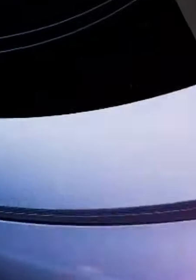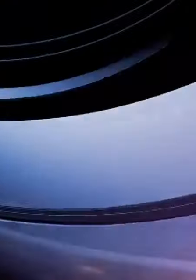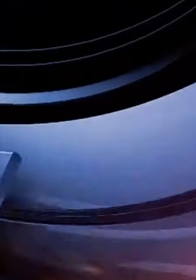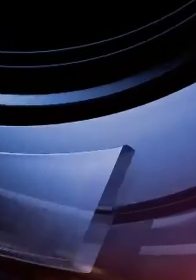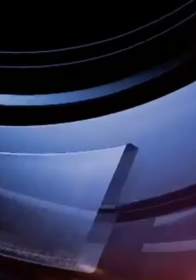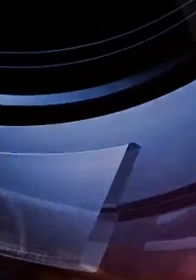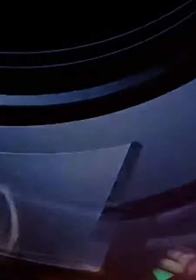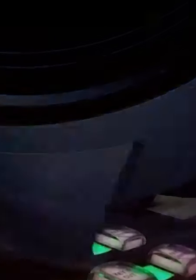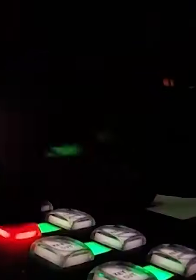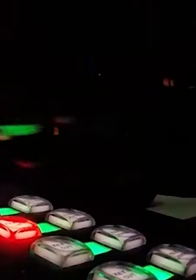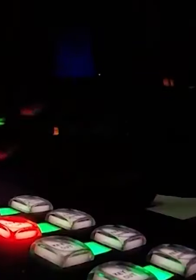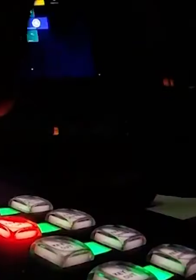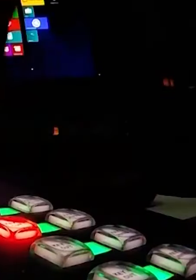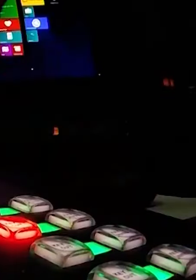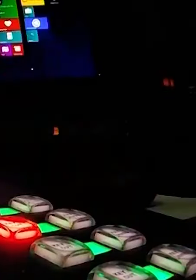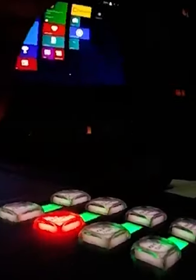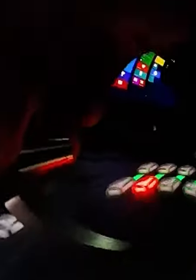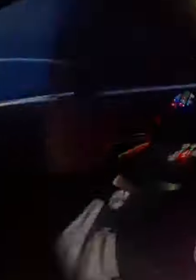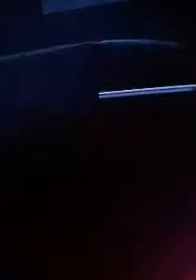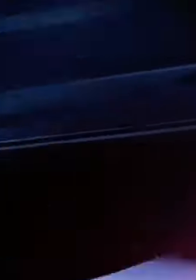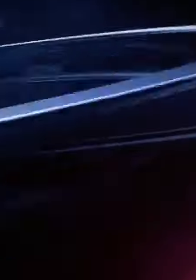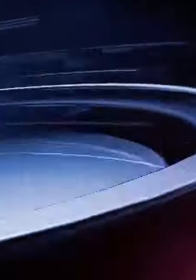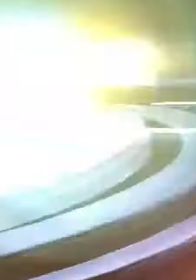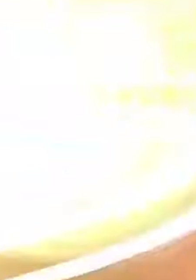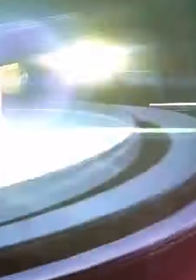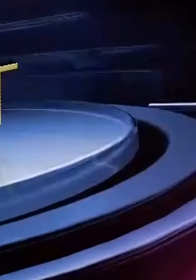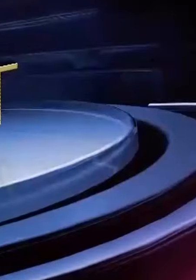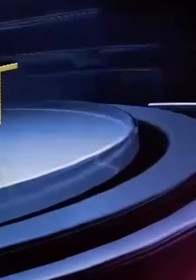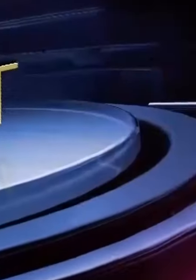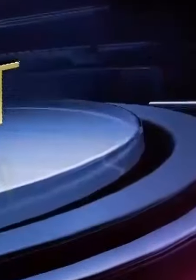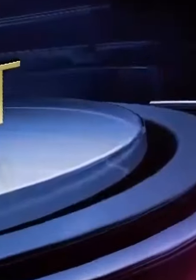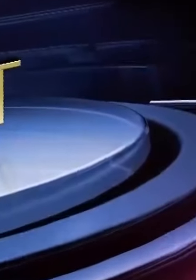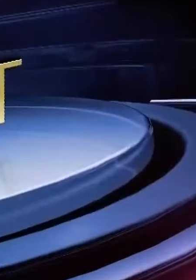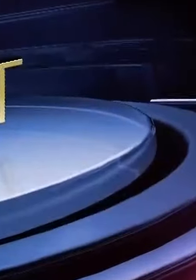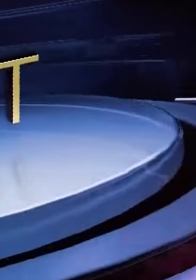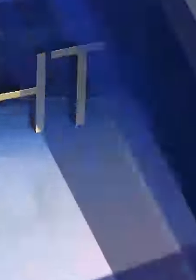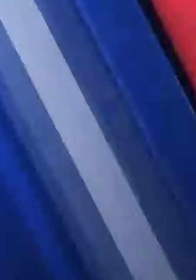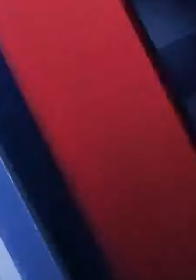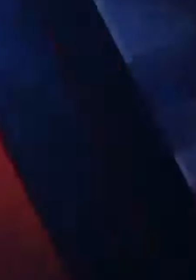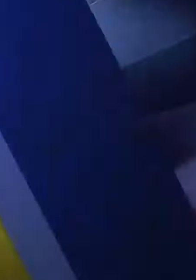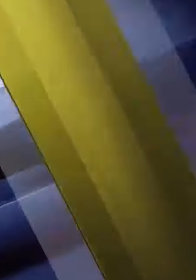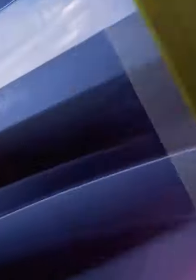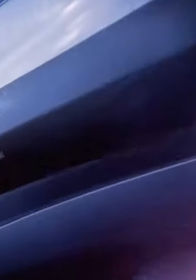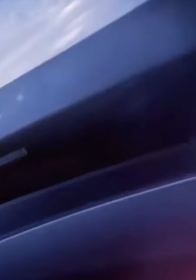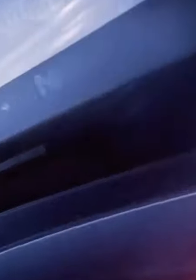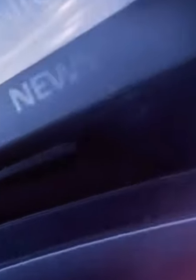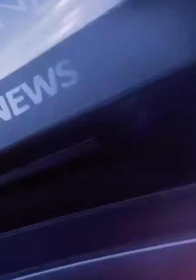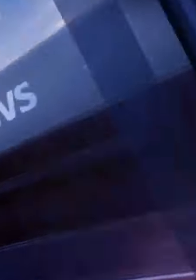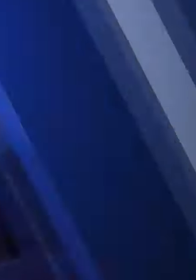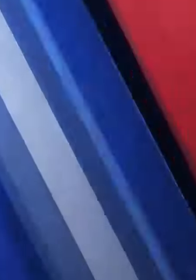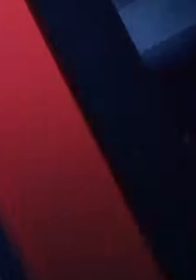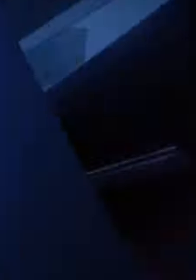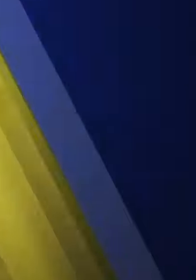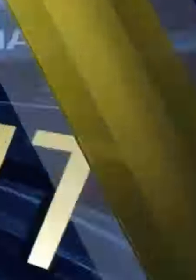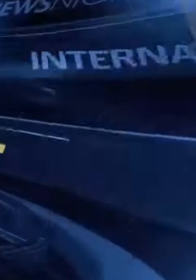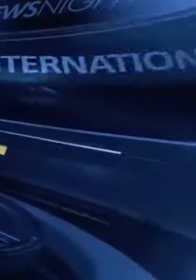Broadcasting from our studios in the Pine St. Michael, this is CBC NewsNight, starting now.